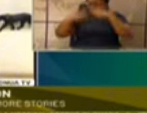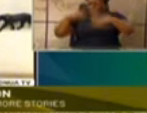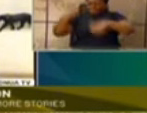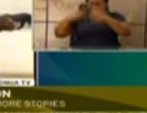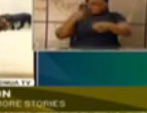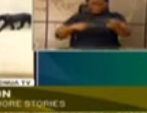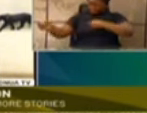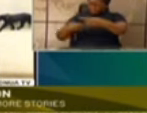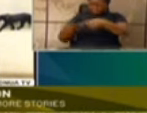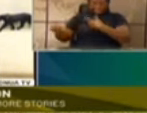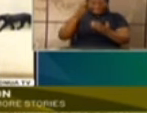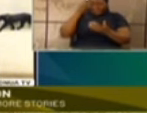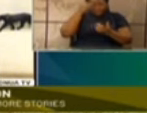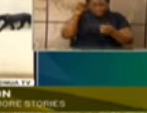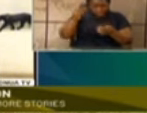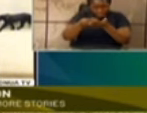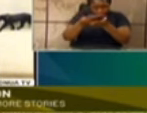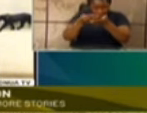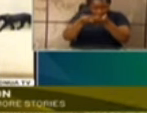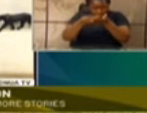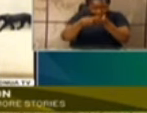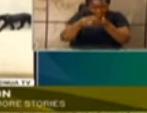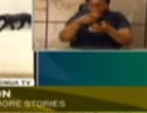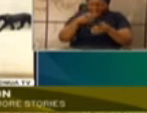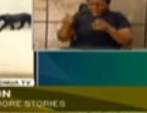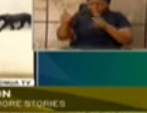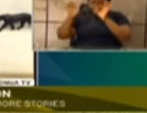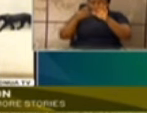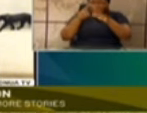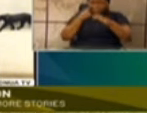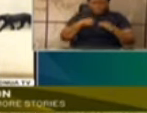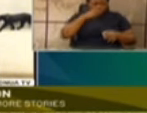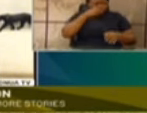But I know, yes, Mammy Maker. I am just trying to explain the word